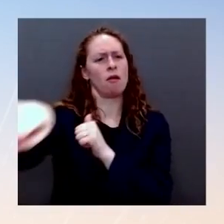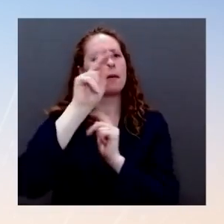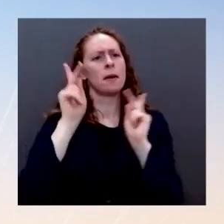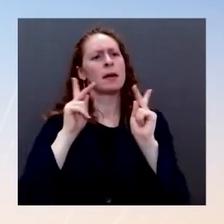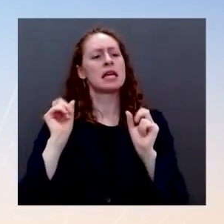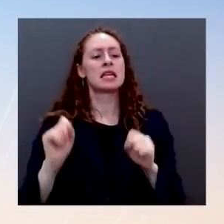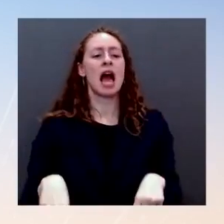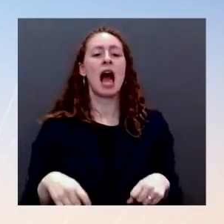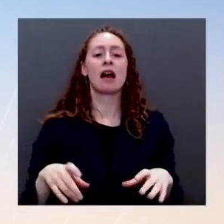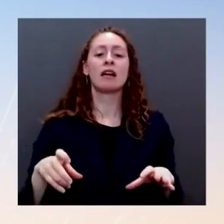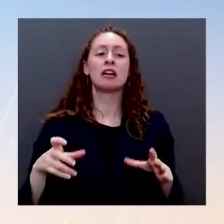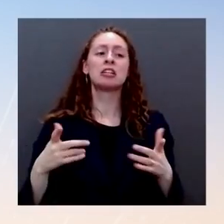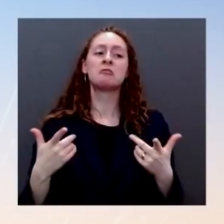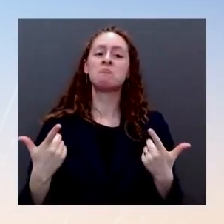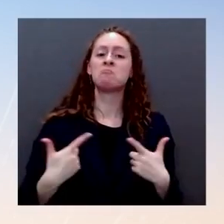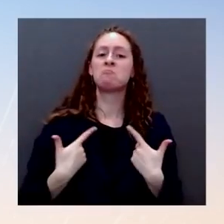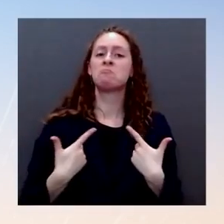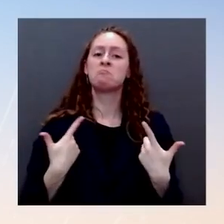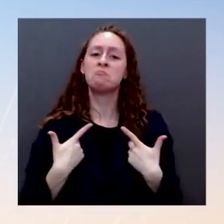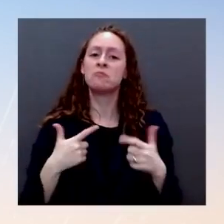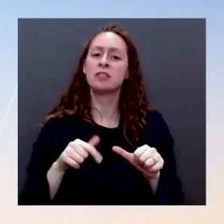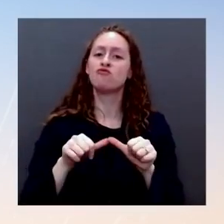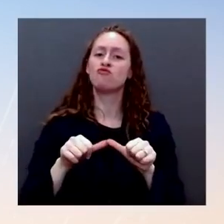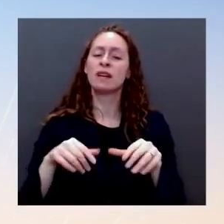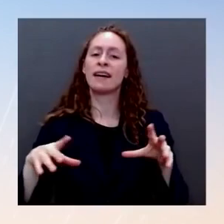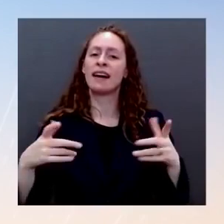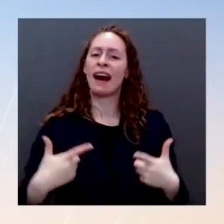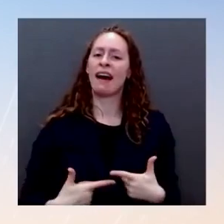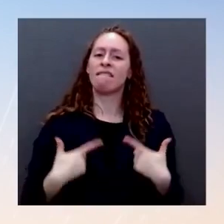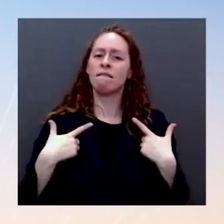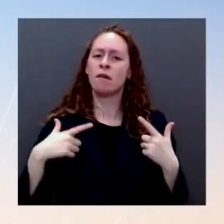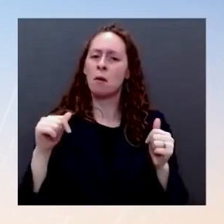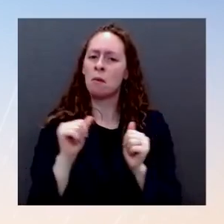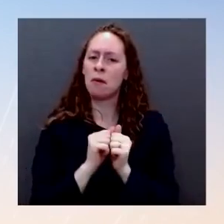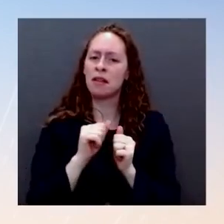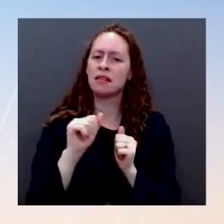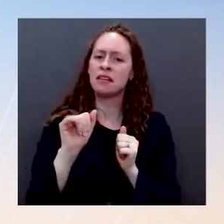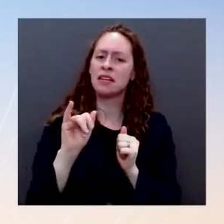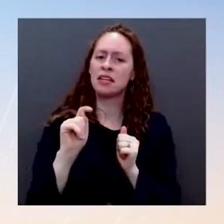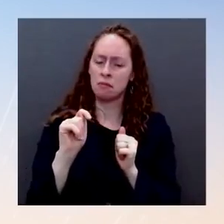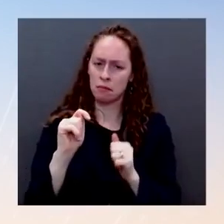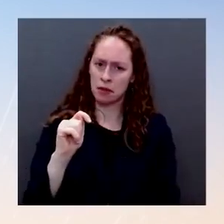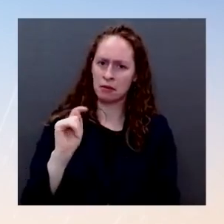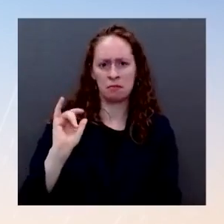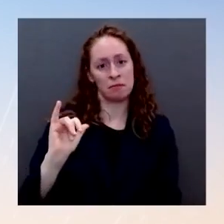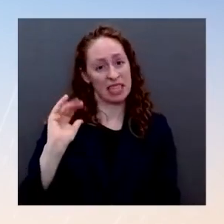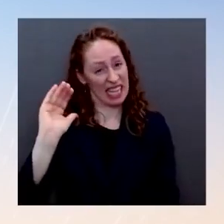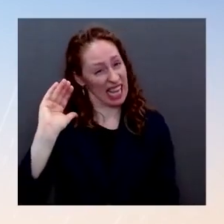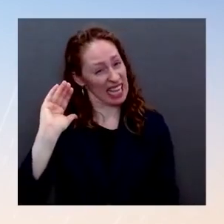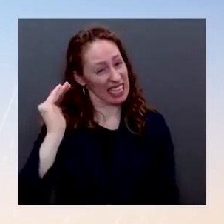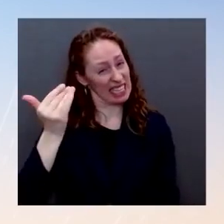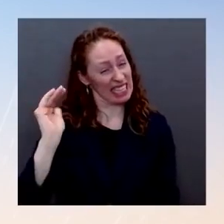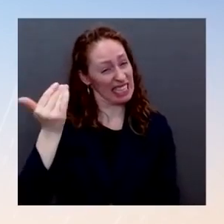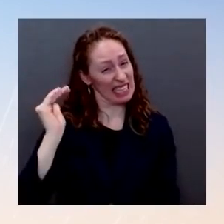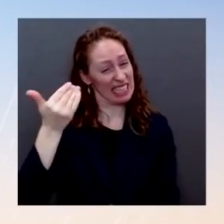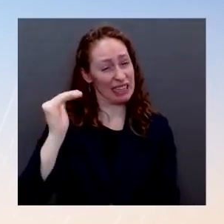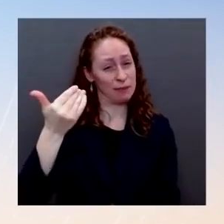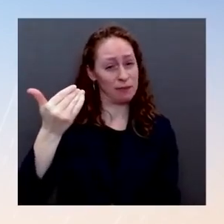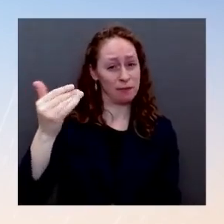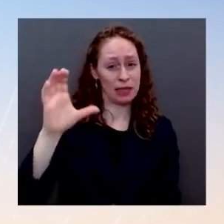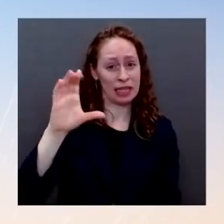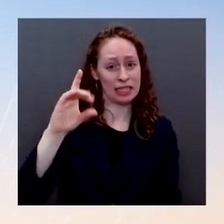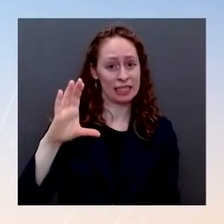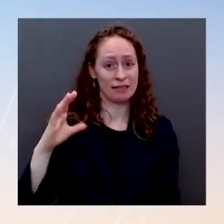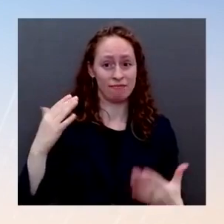lot of confusion when they do offer guidance. Well, our objective is to provide clarity and help provide clarity on their decisions whenever we